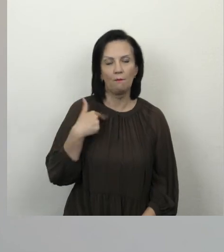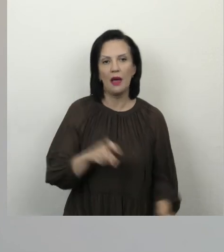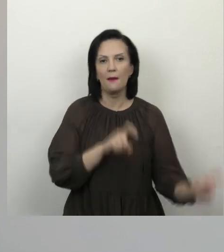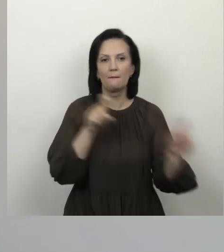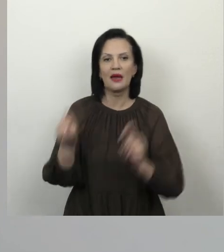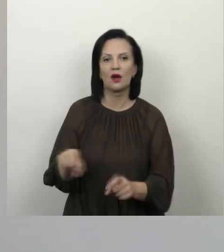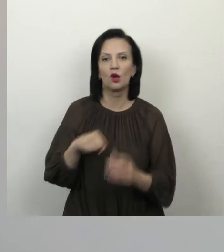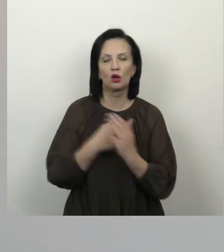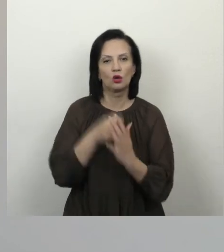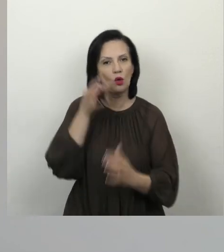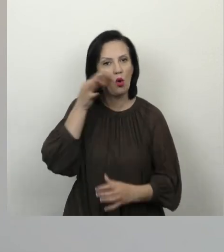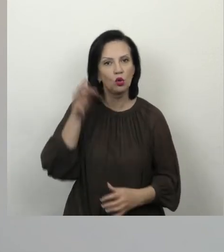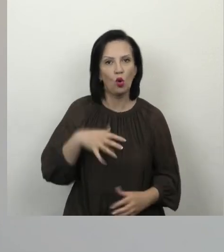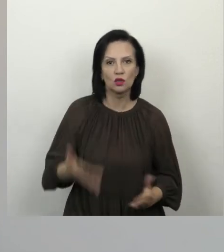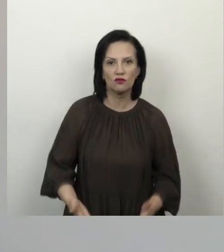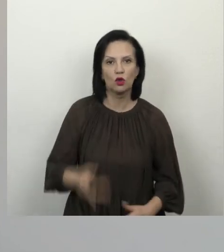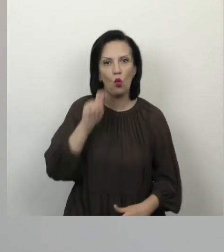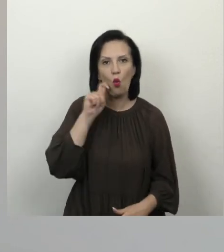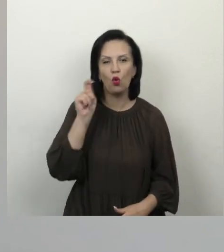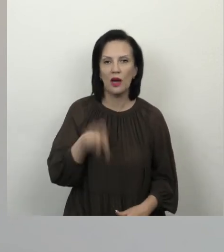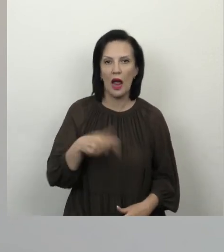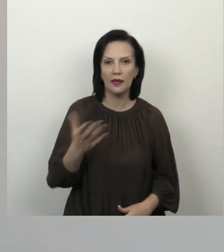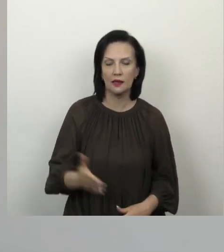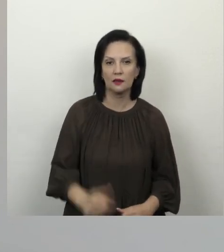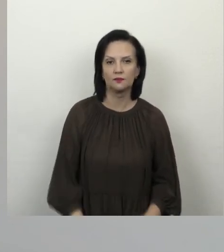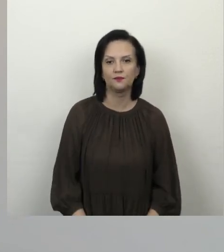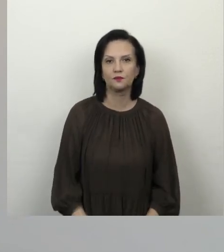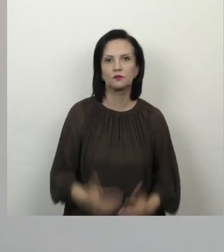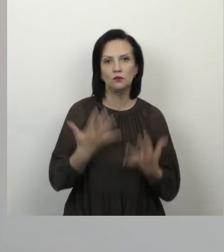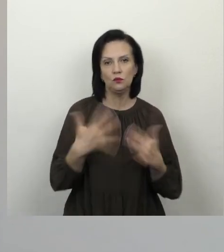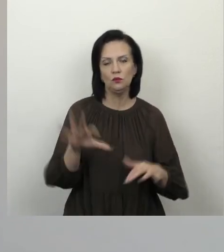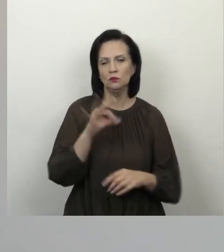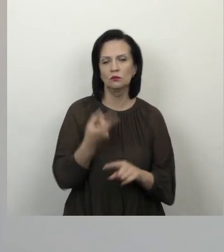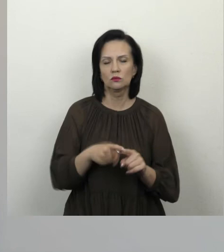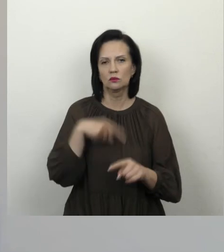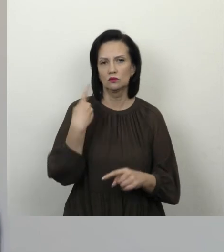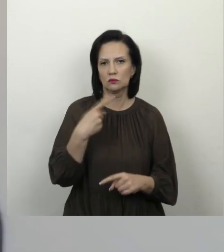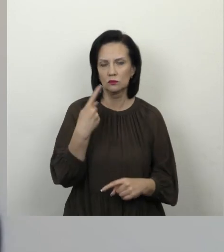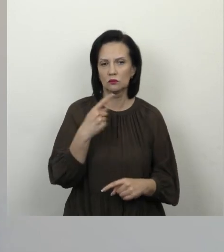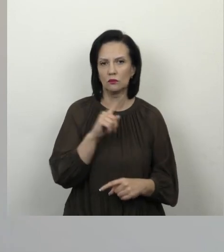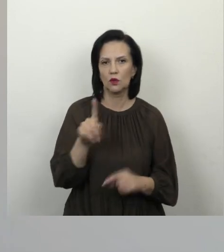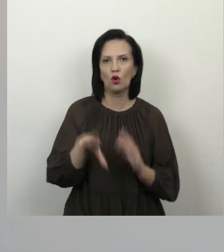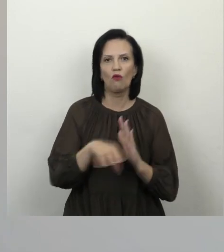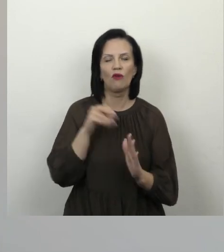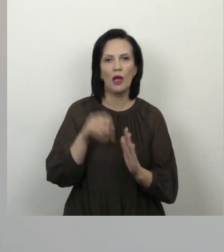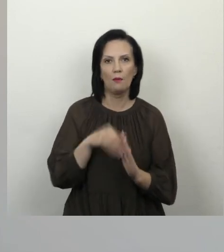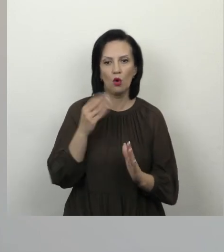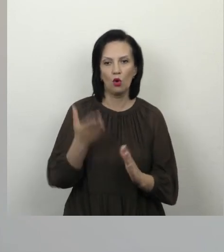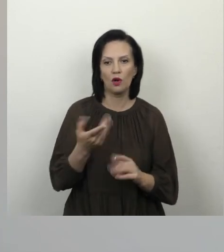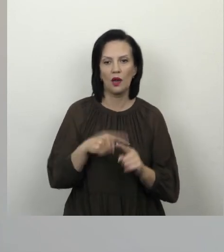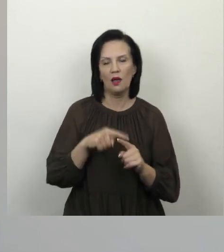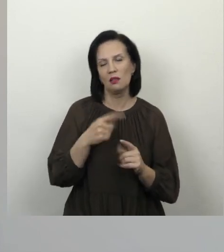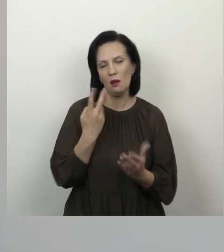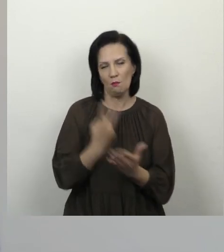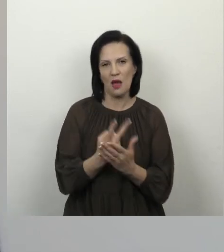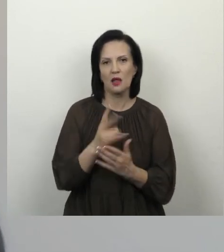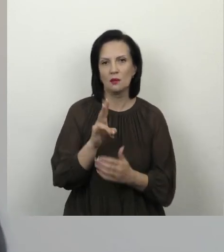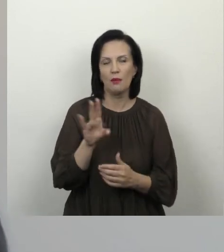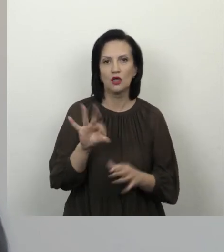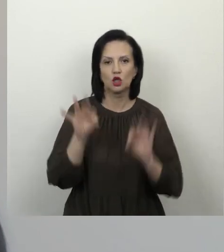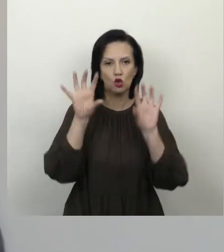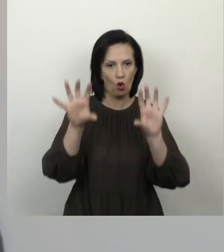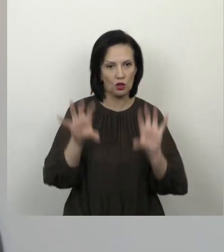from Moldovan experience, let's move over to Ukrainian experience.